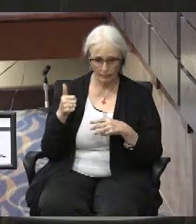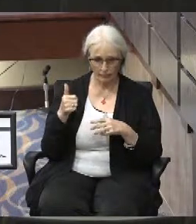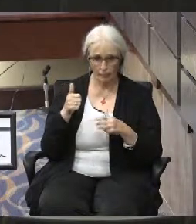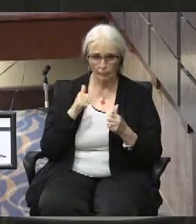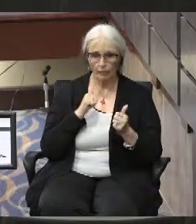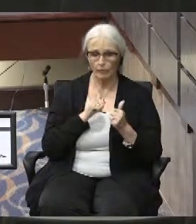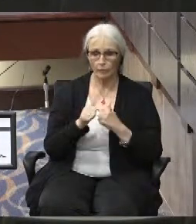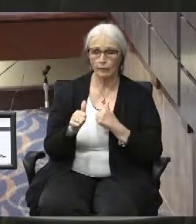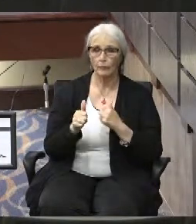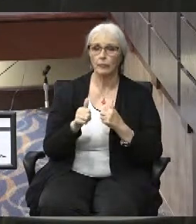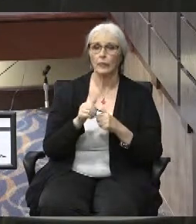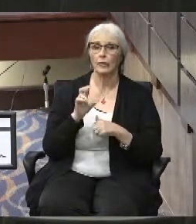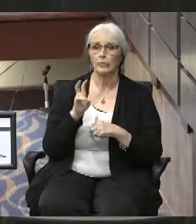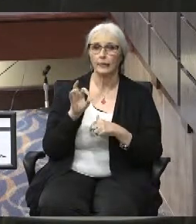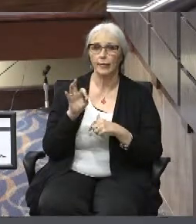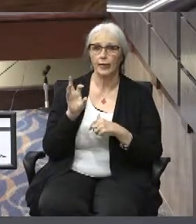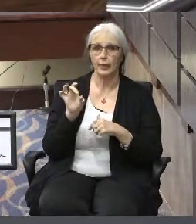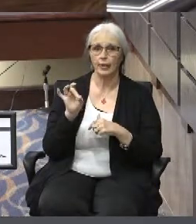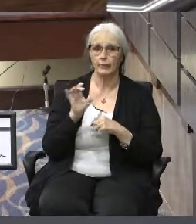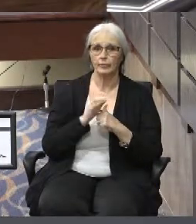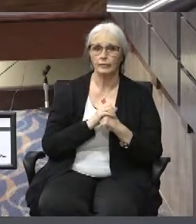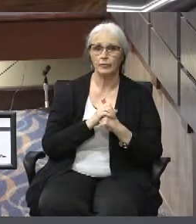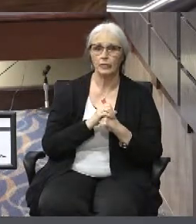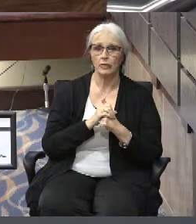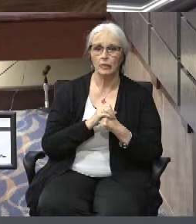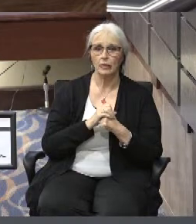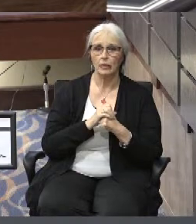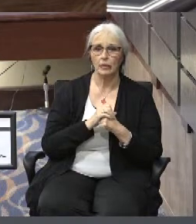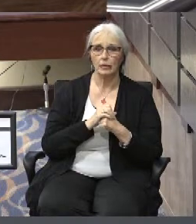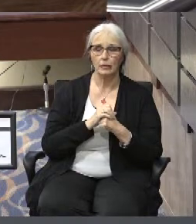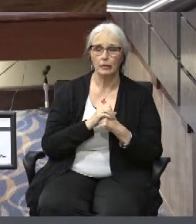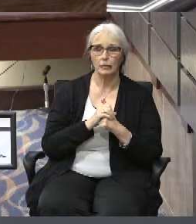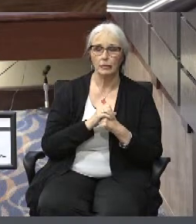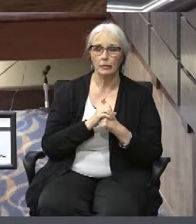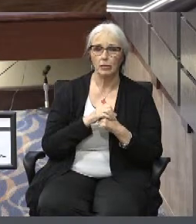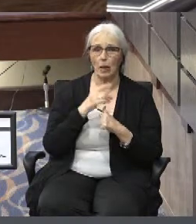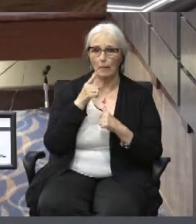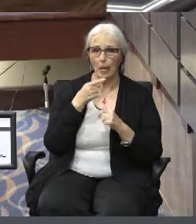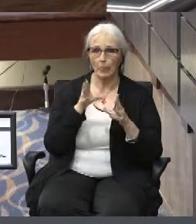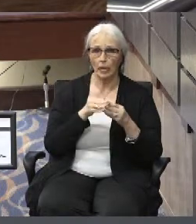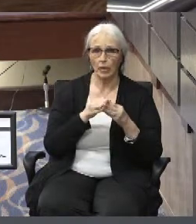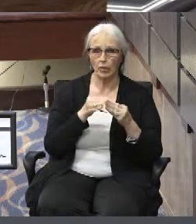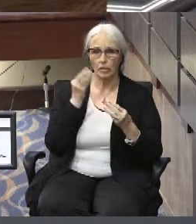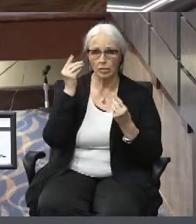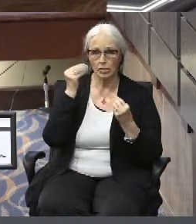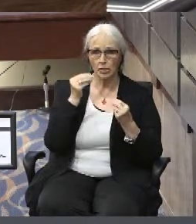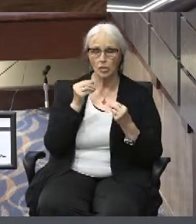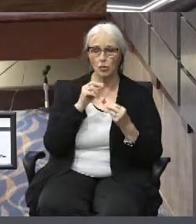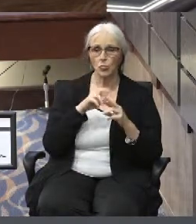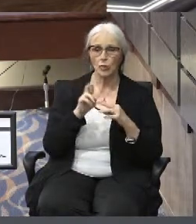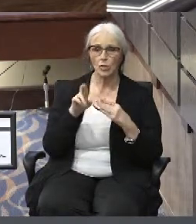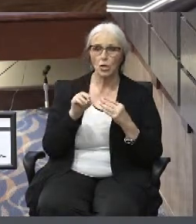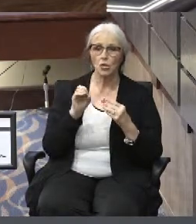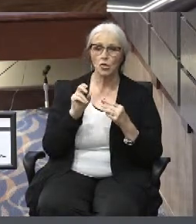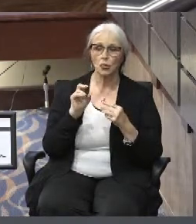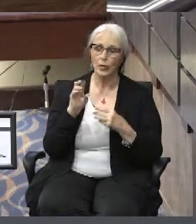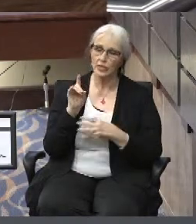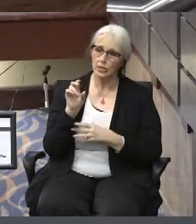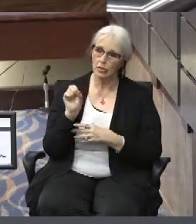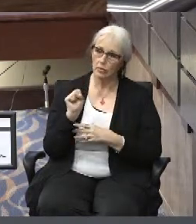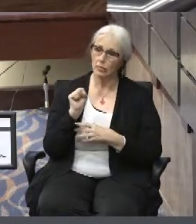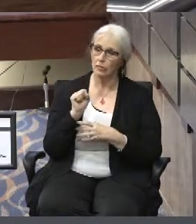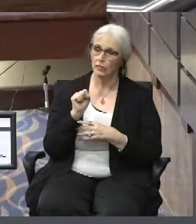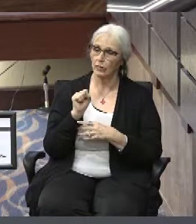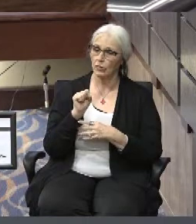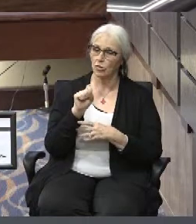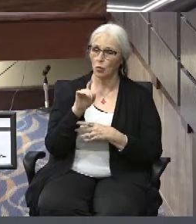hearing 798. Honorable Mayor, members of the council, this is a public hearing to consider a resolution granting a special permit to LaSalle